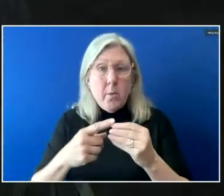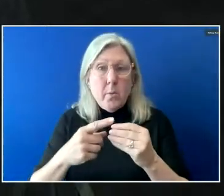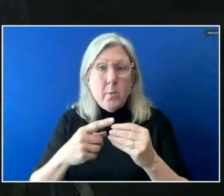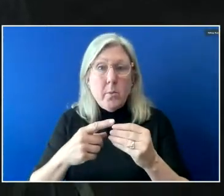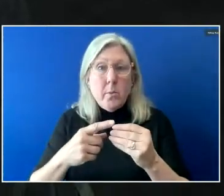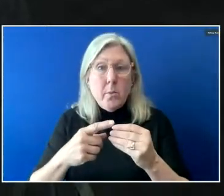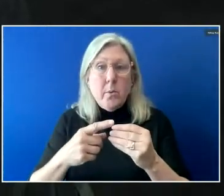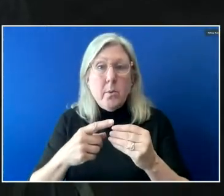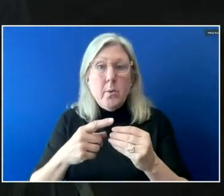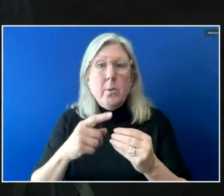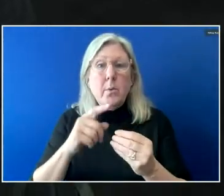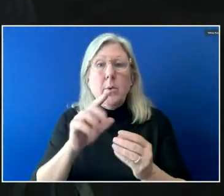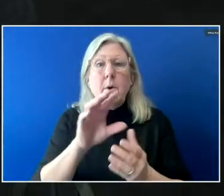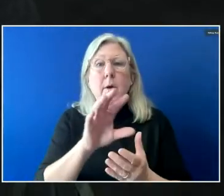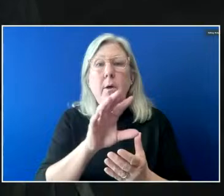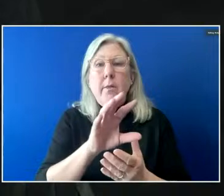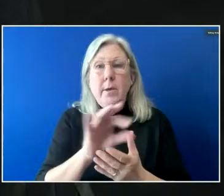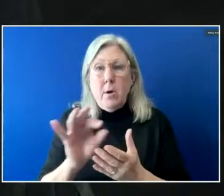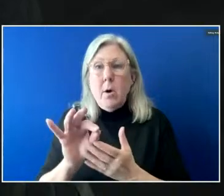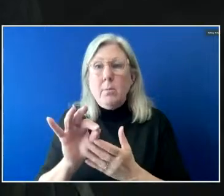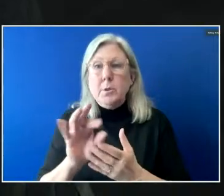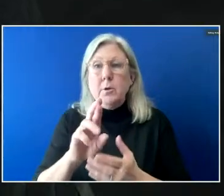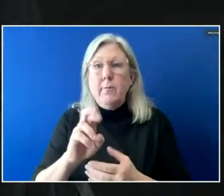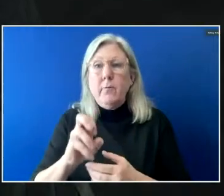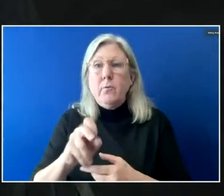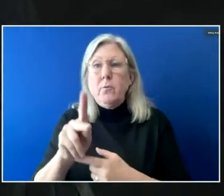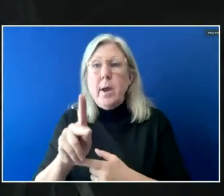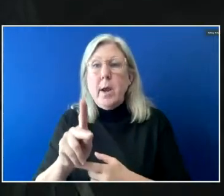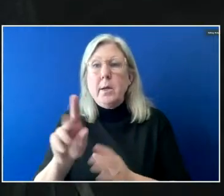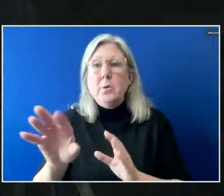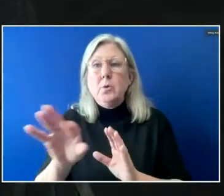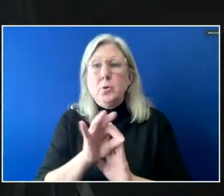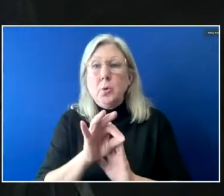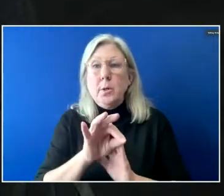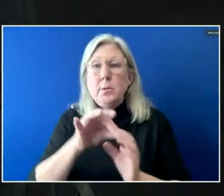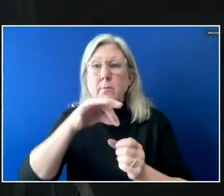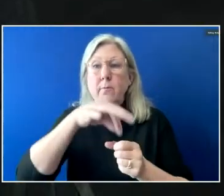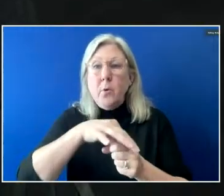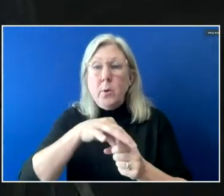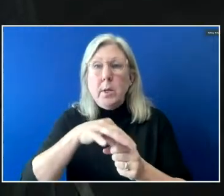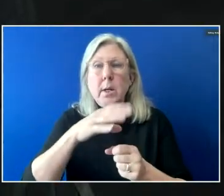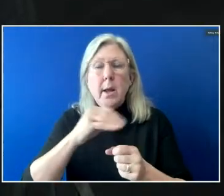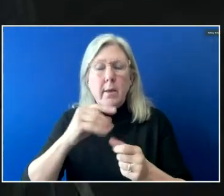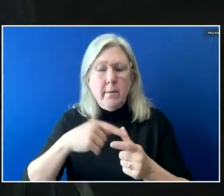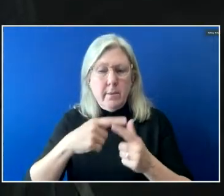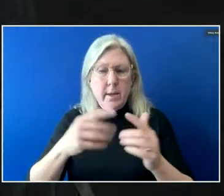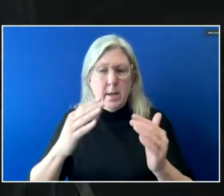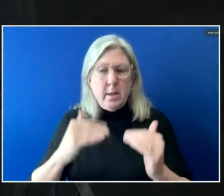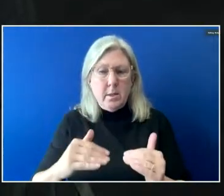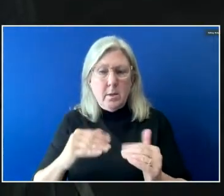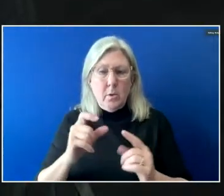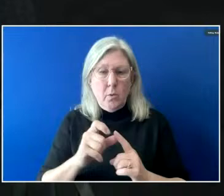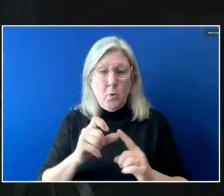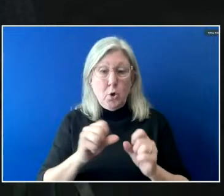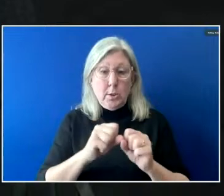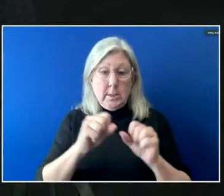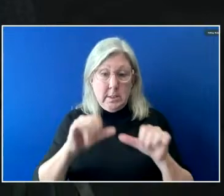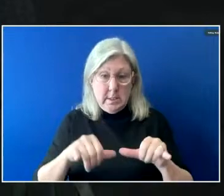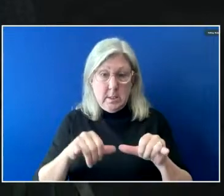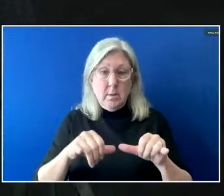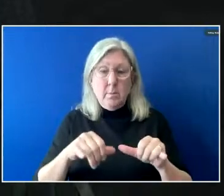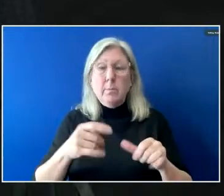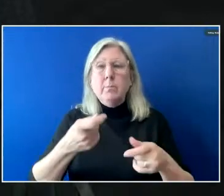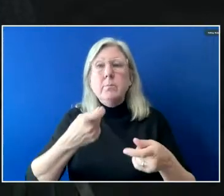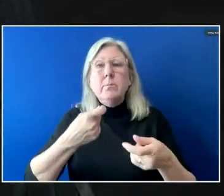the option of ranked yours voting and then you want to strike the word the system and change this educational